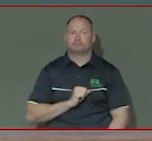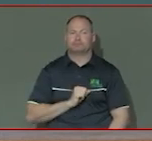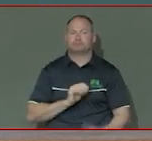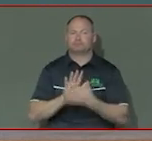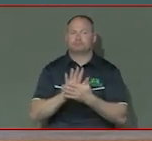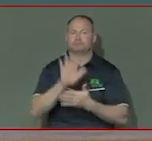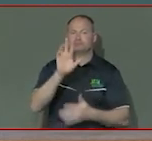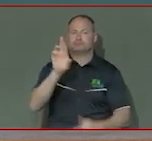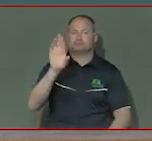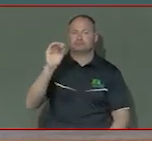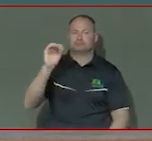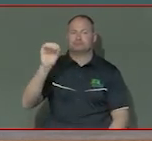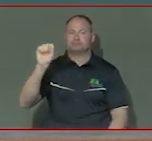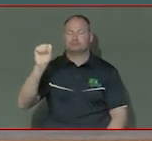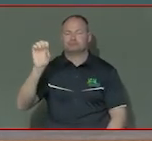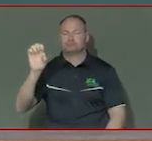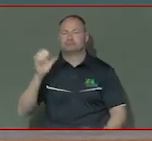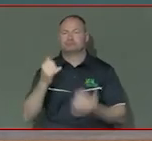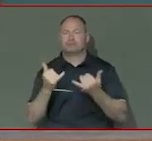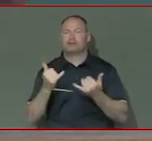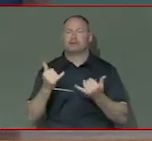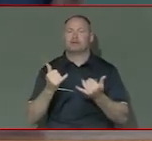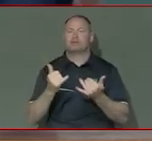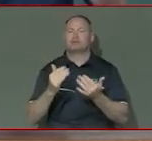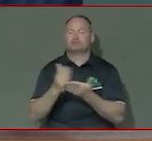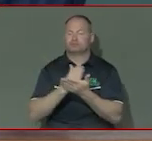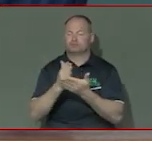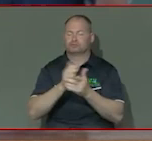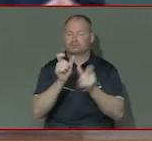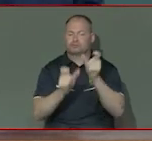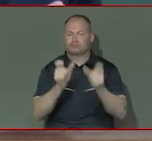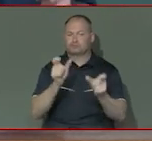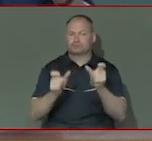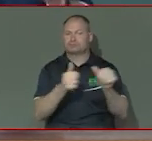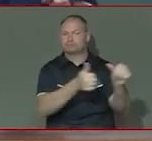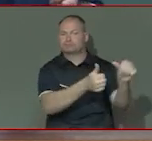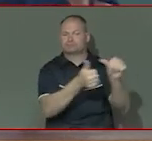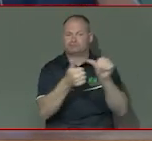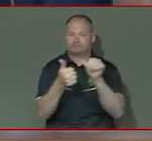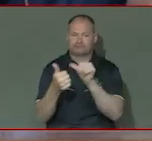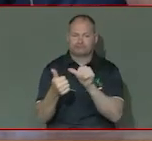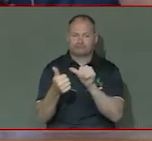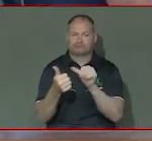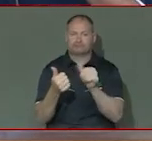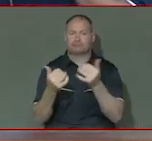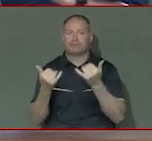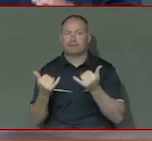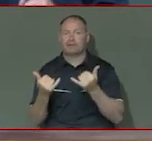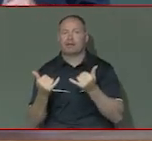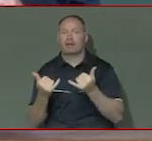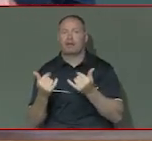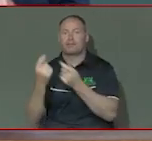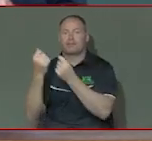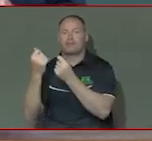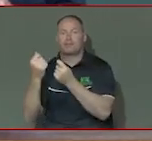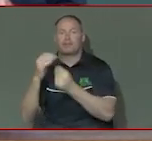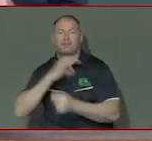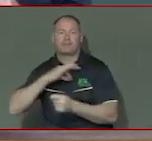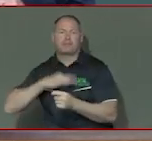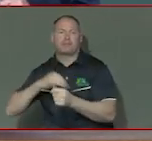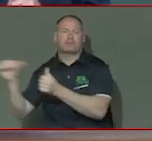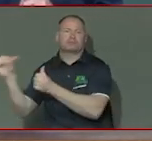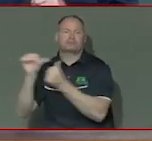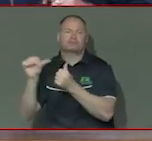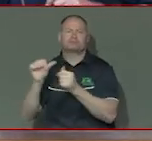Return on shareholders' equity. What's the difference between return on shareholders' equity and return on capital employed?